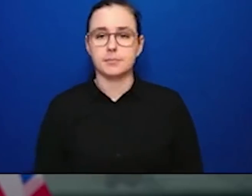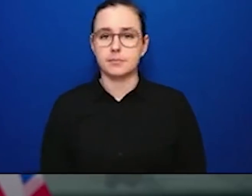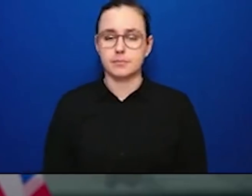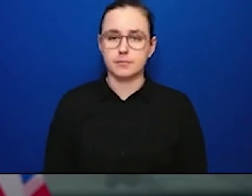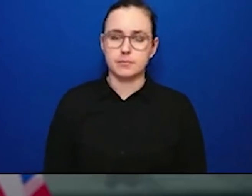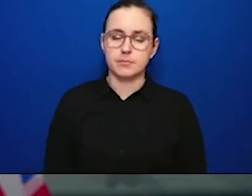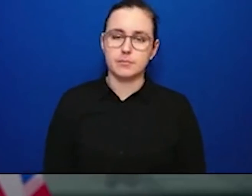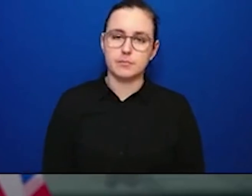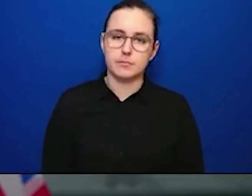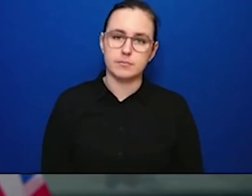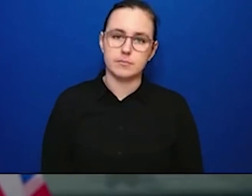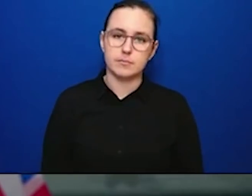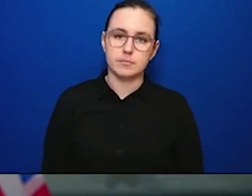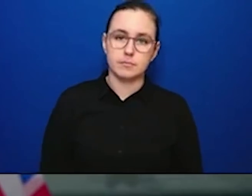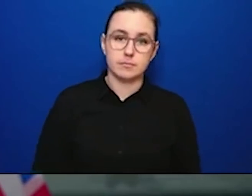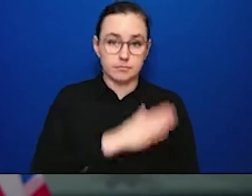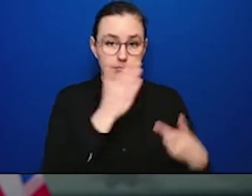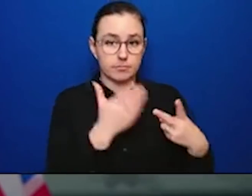Dilana, do you have a follow-up?